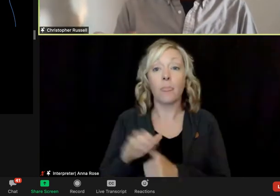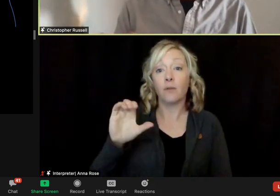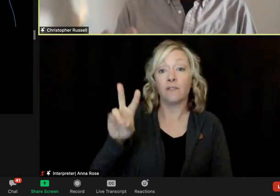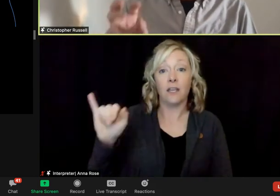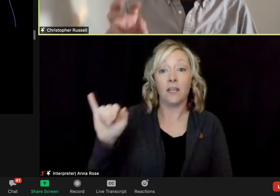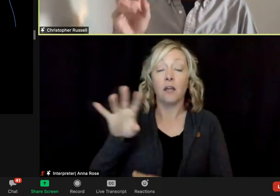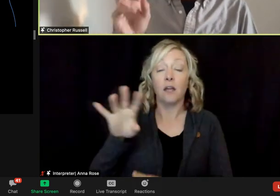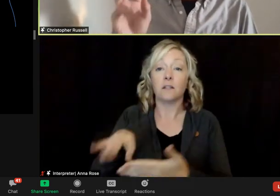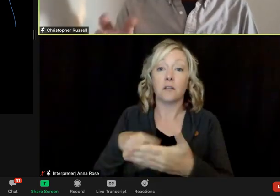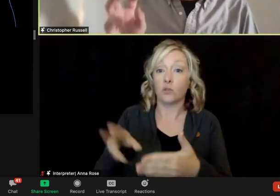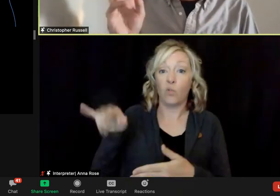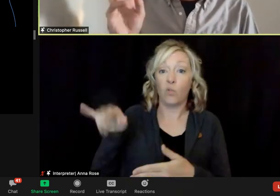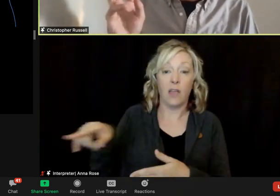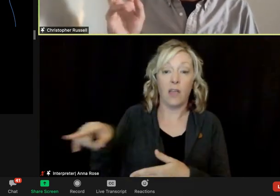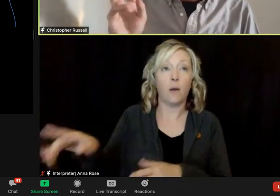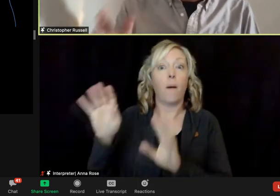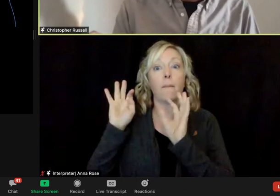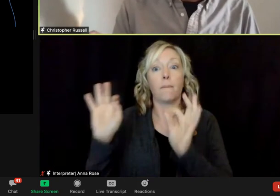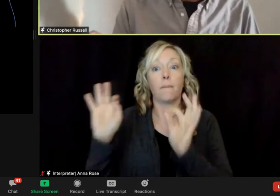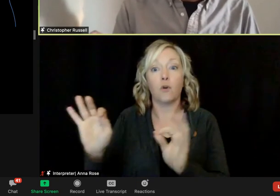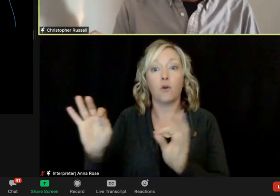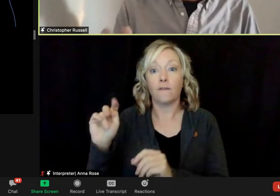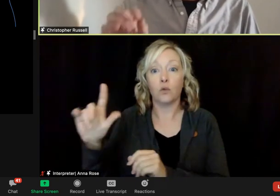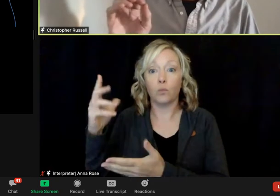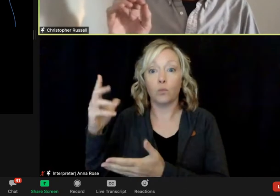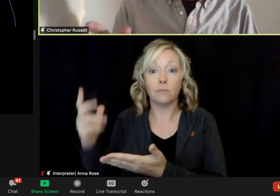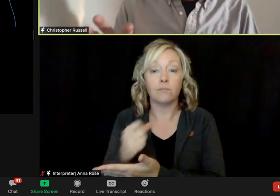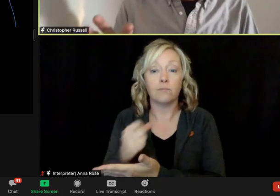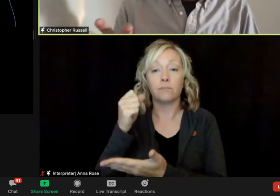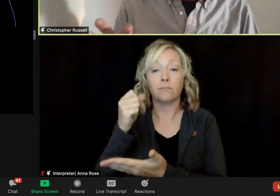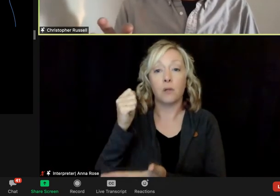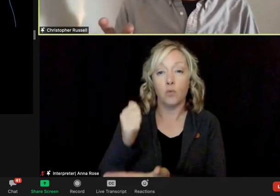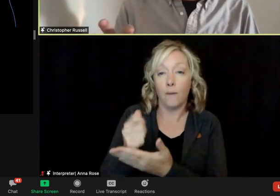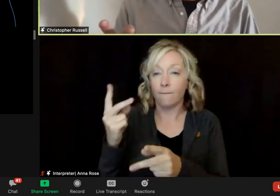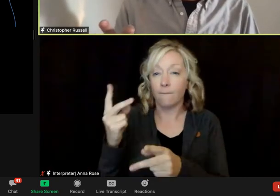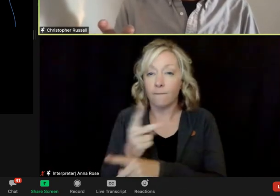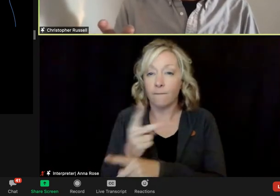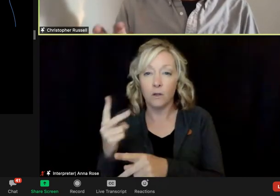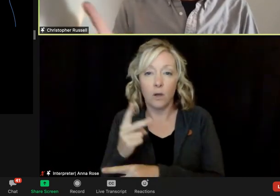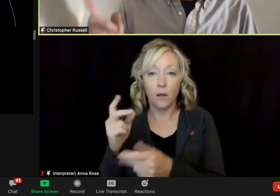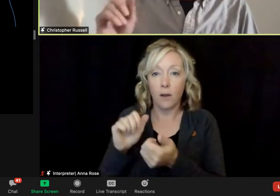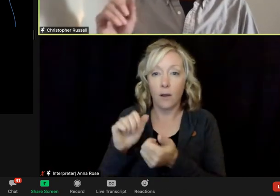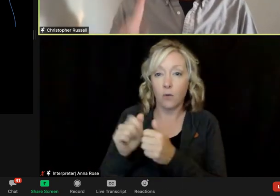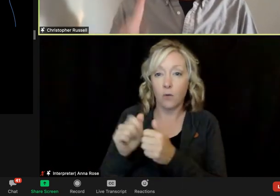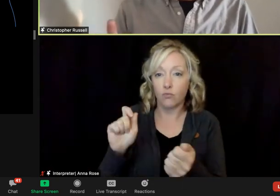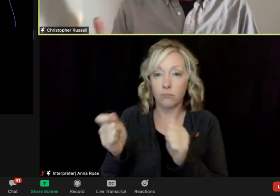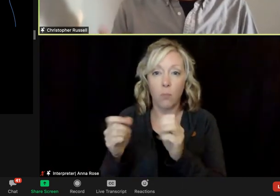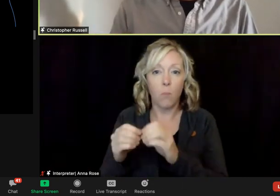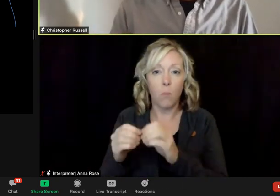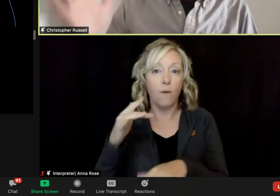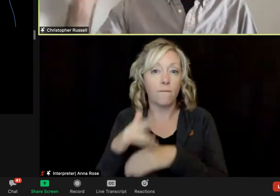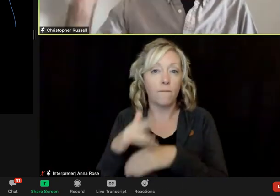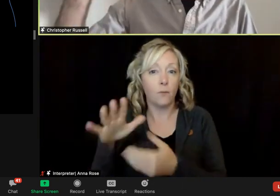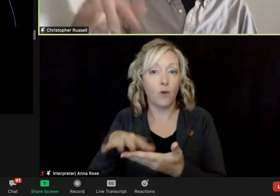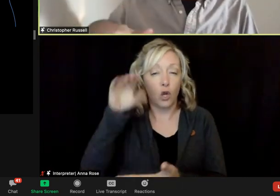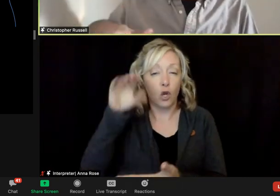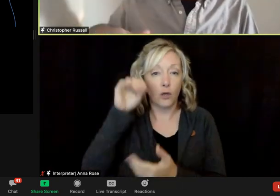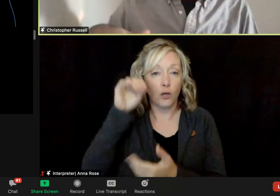perfect example of a tool to try to moderate availability for learning. We don't want to